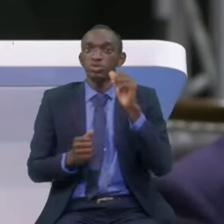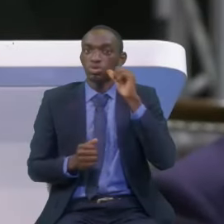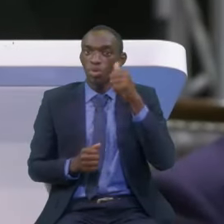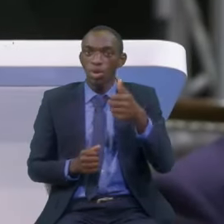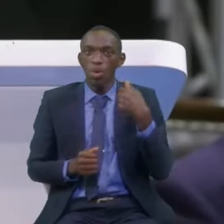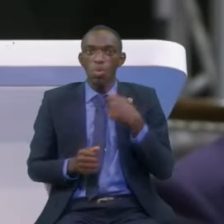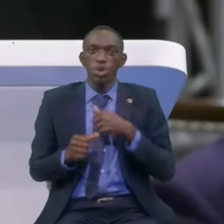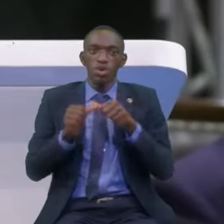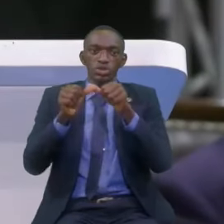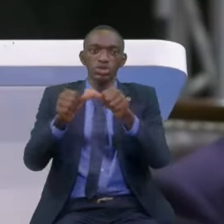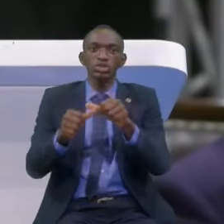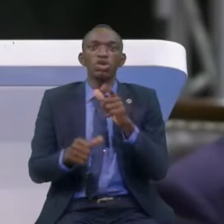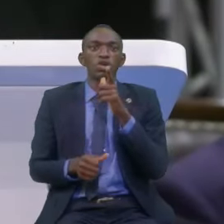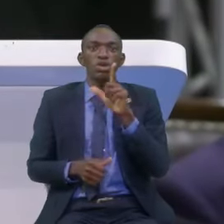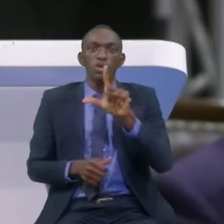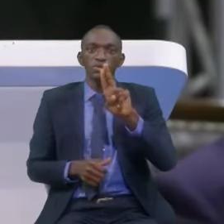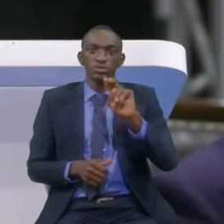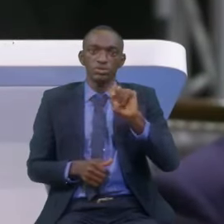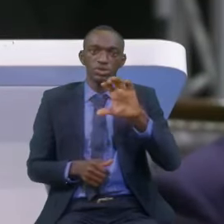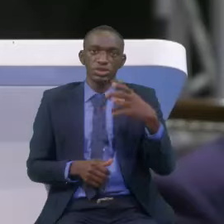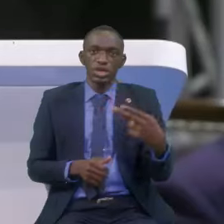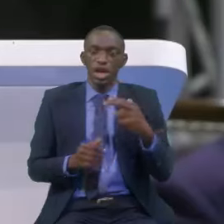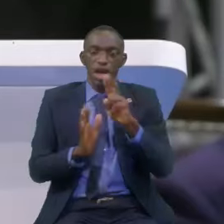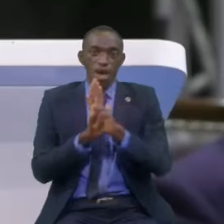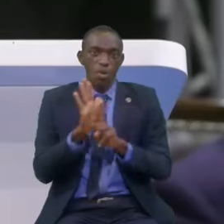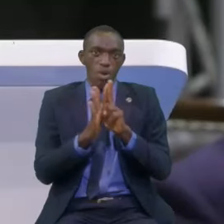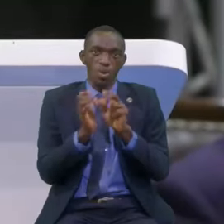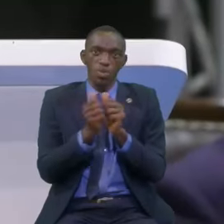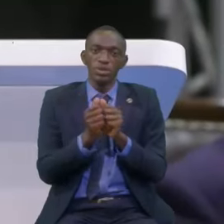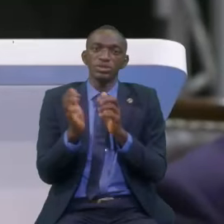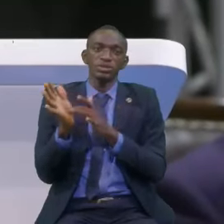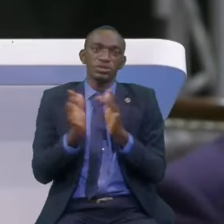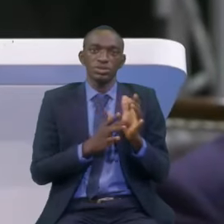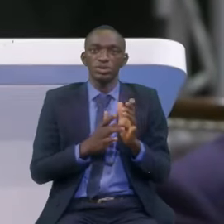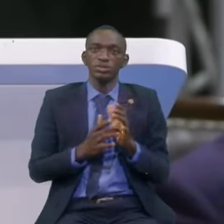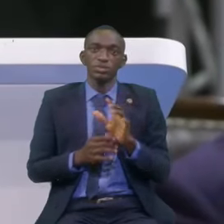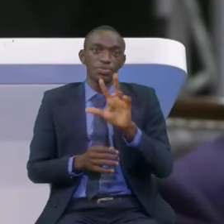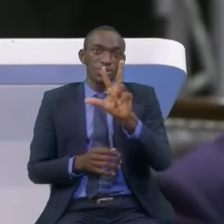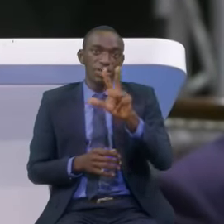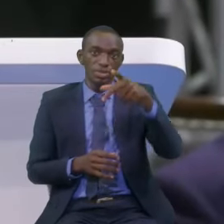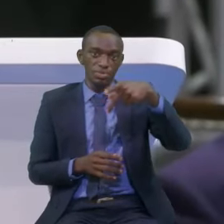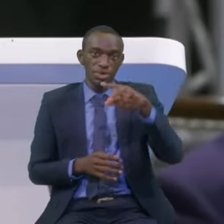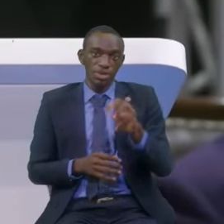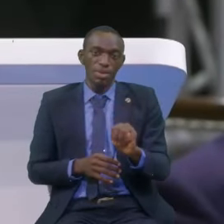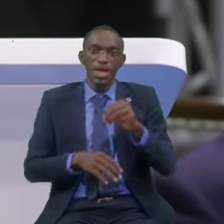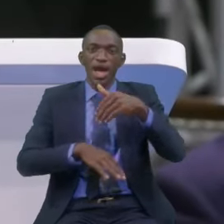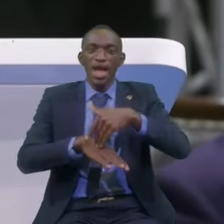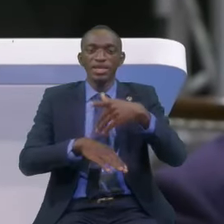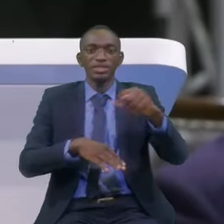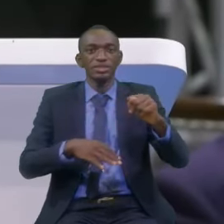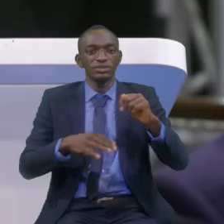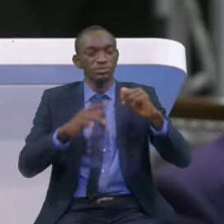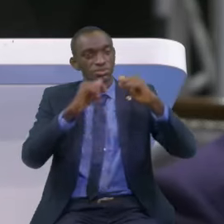p.m. at the tent over there by the road. Please be